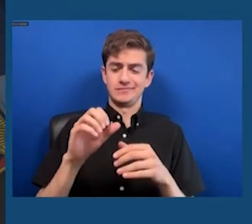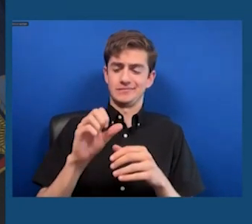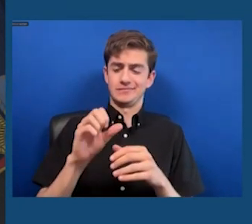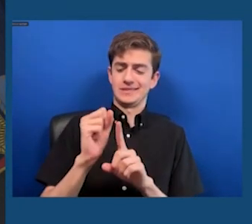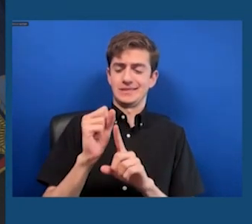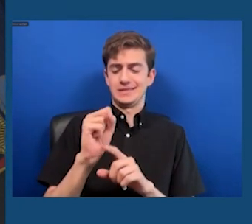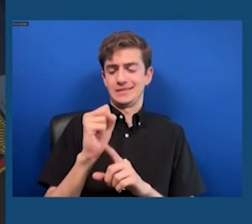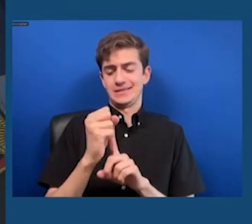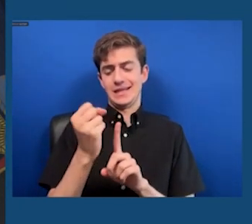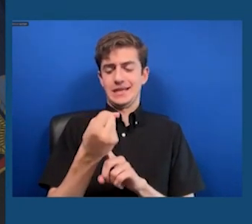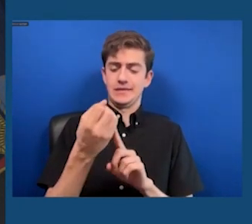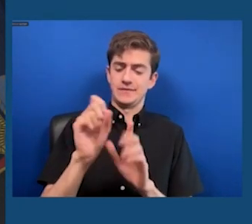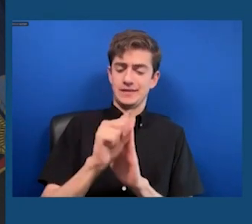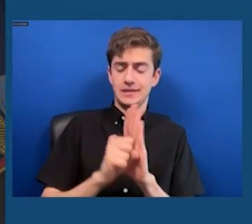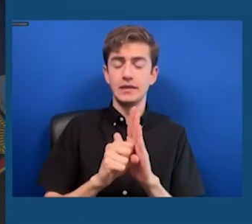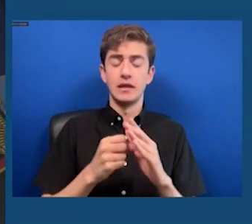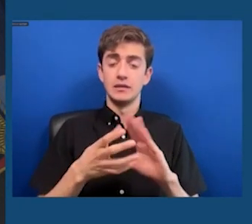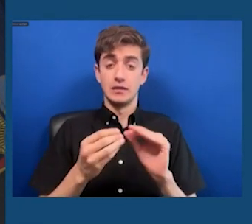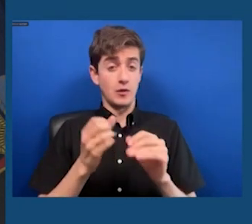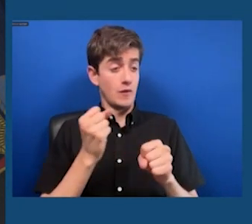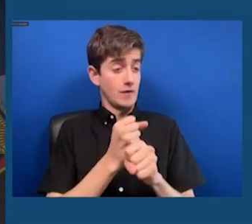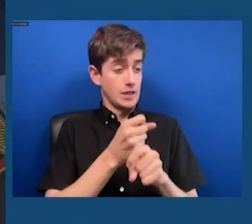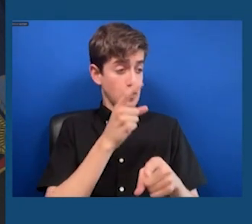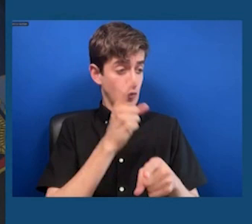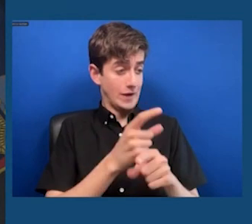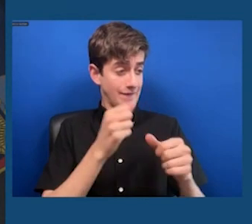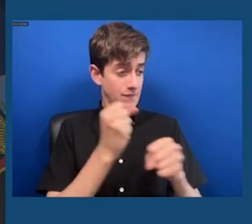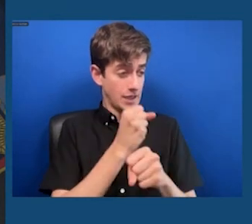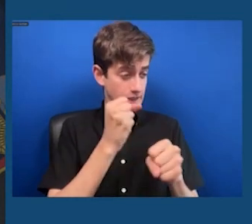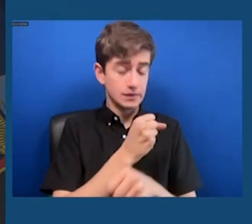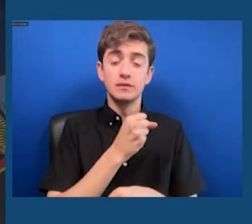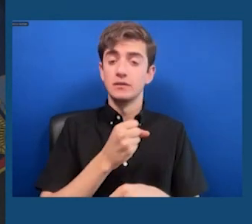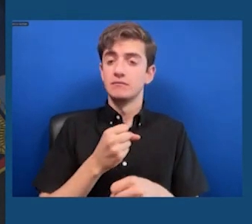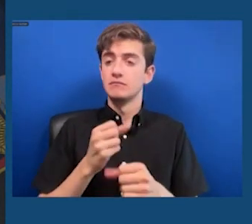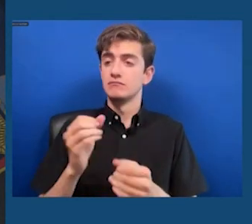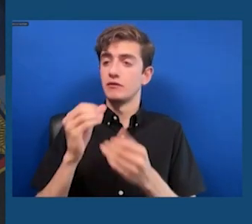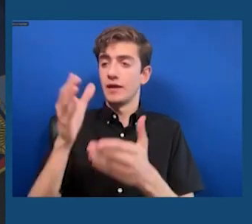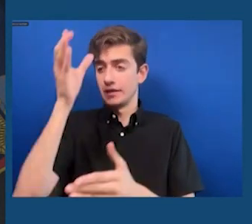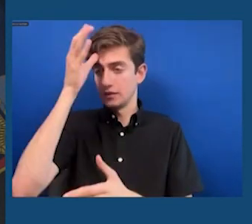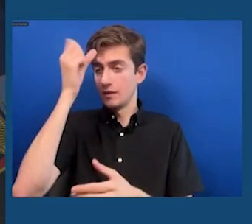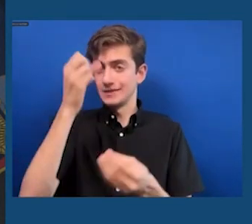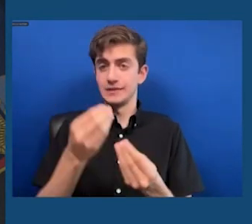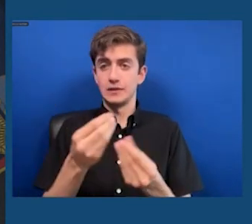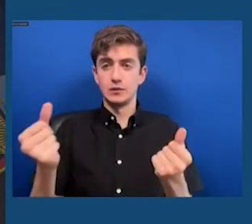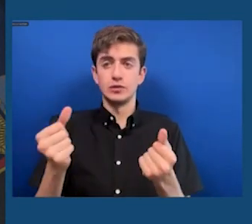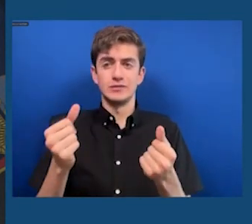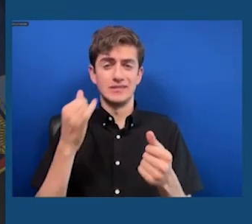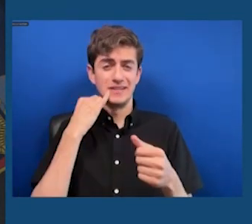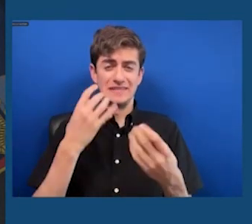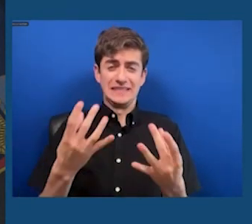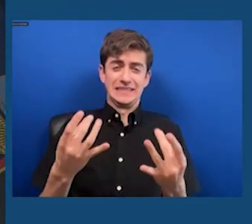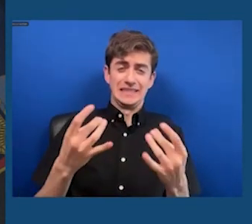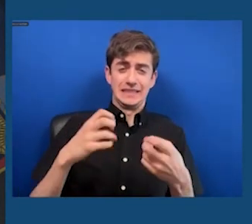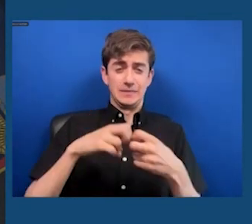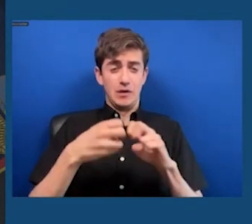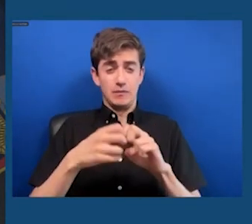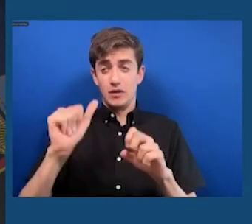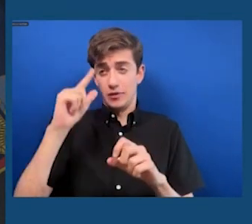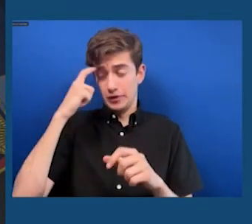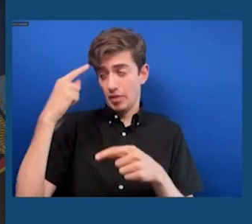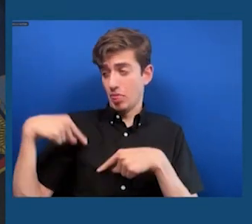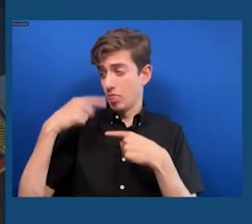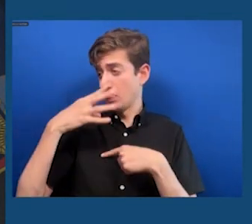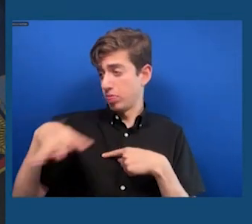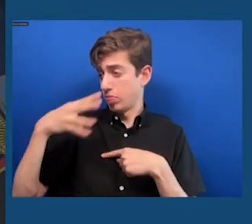and deliver common sense solutions. And we would tackle the thorny issues that other governors have ignored. In so